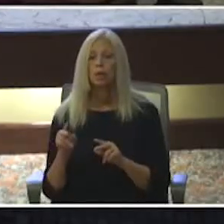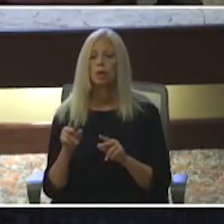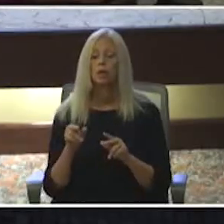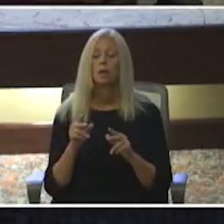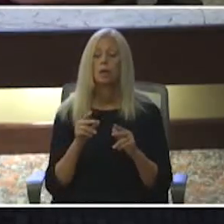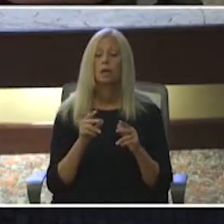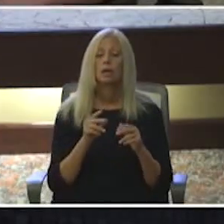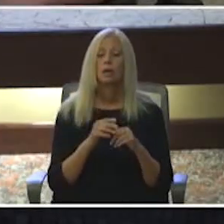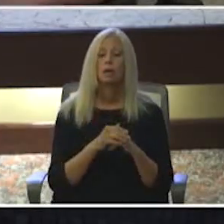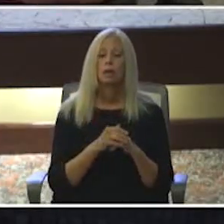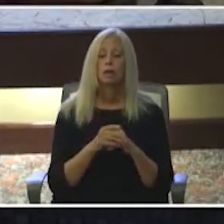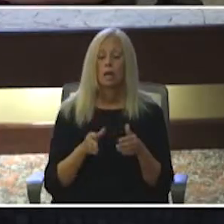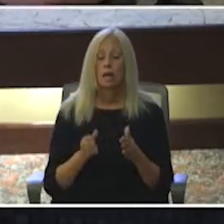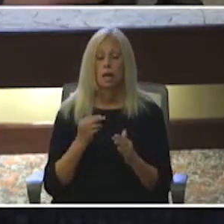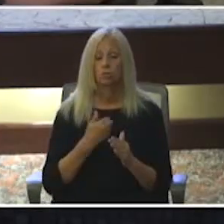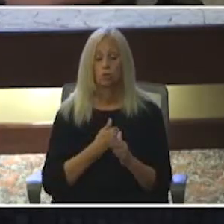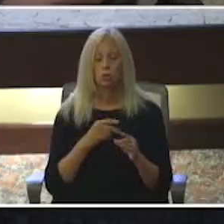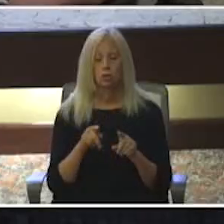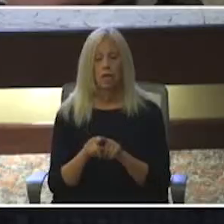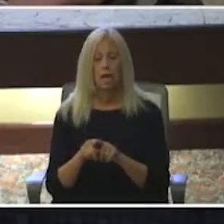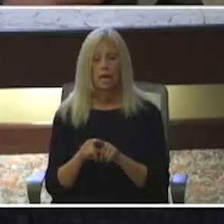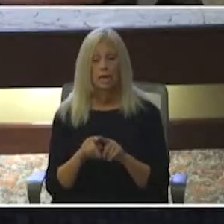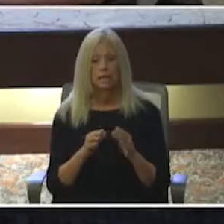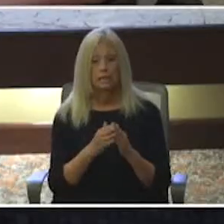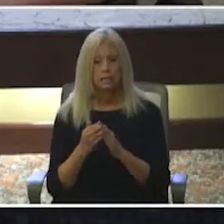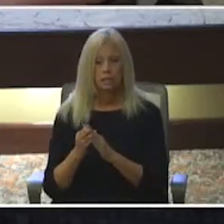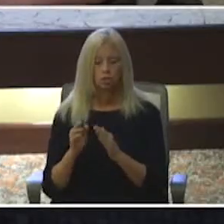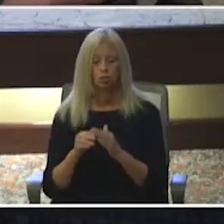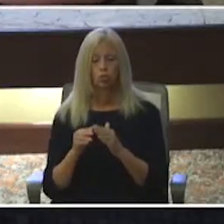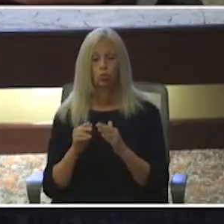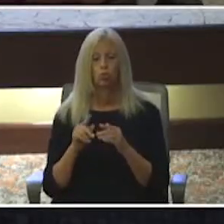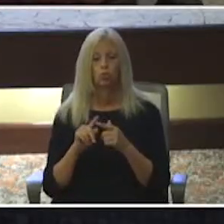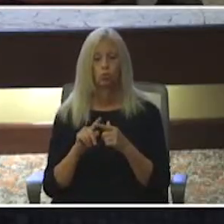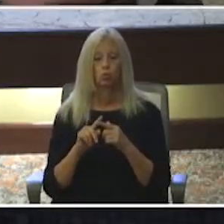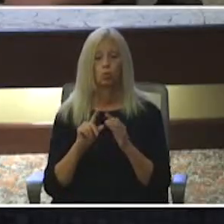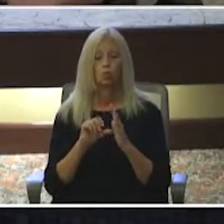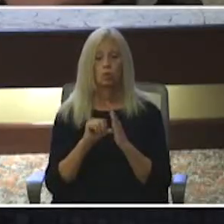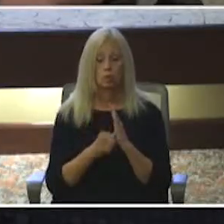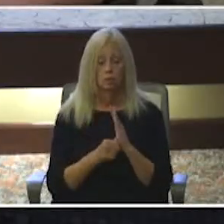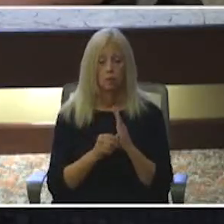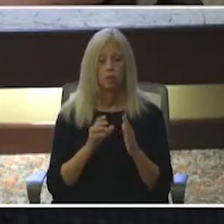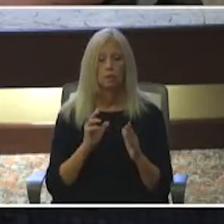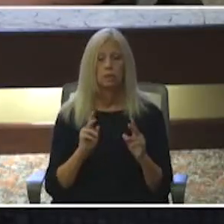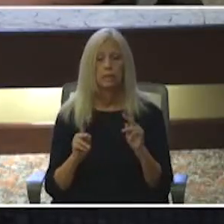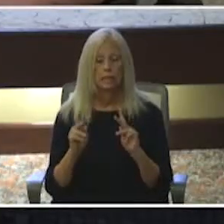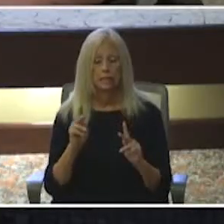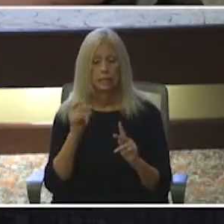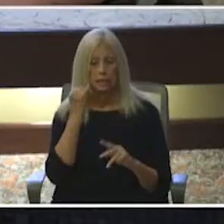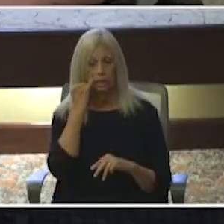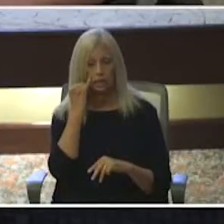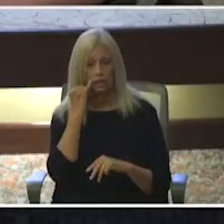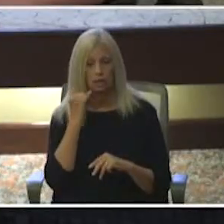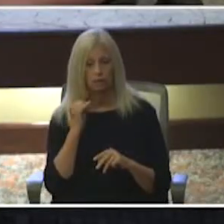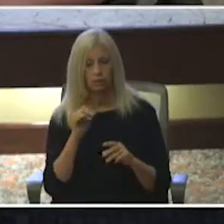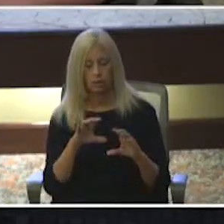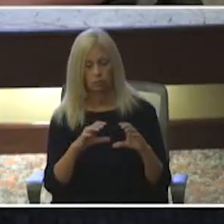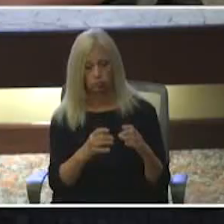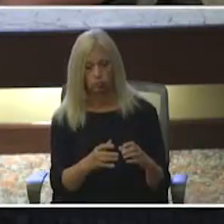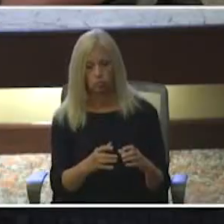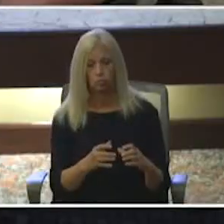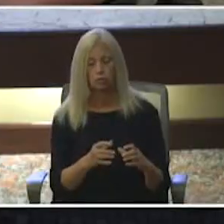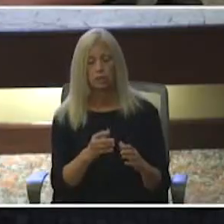it allows us as the city to effectively enforce ordinances and take action if exhibitors fail to meet established